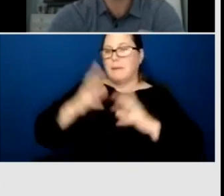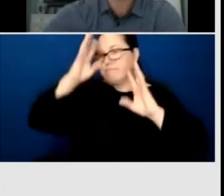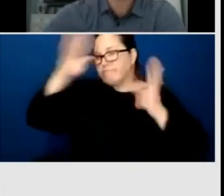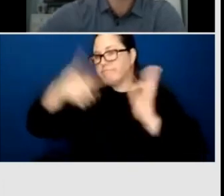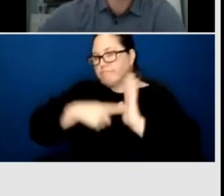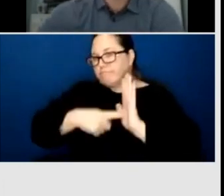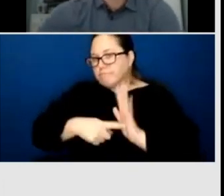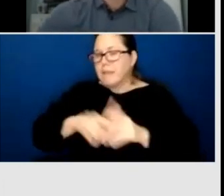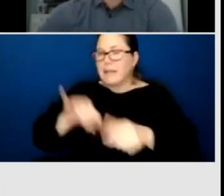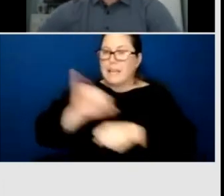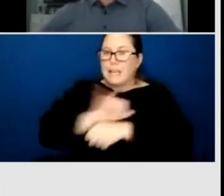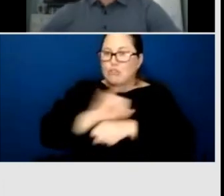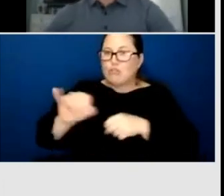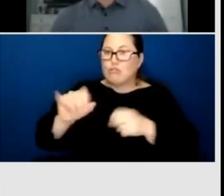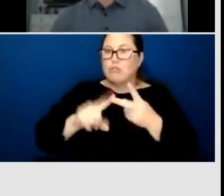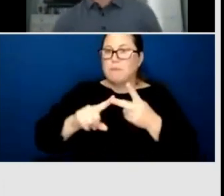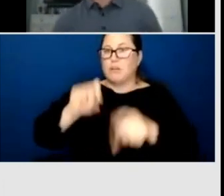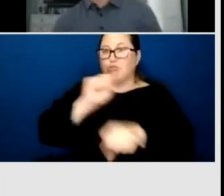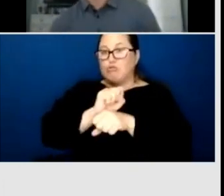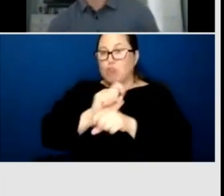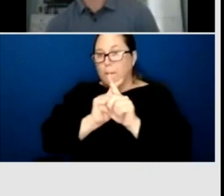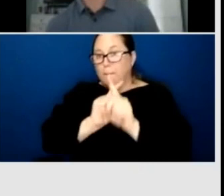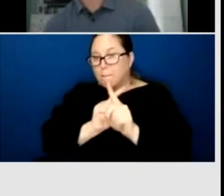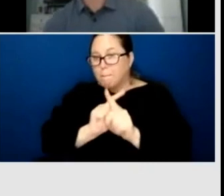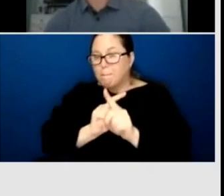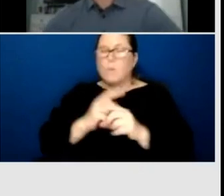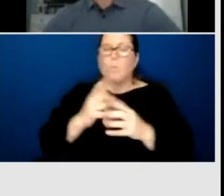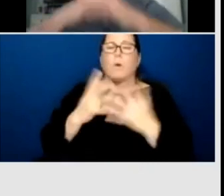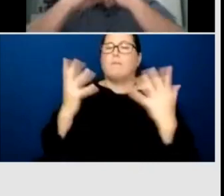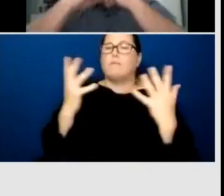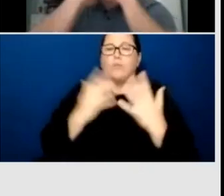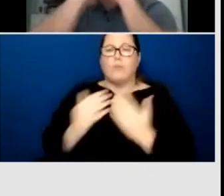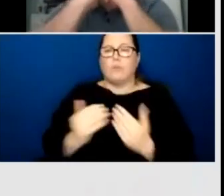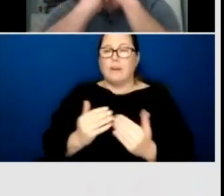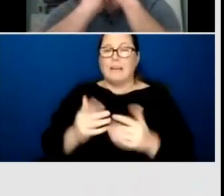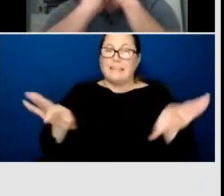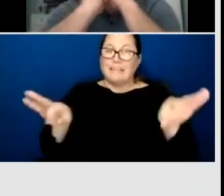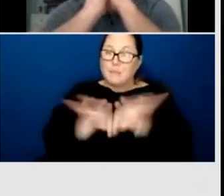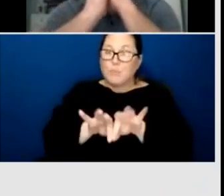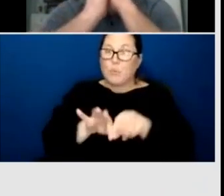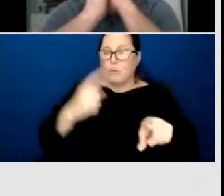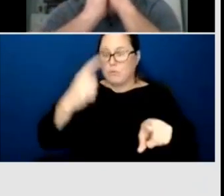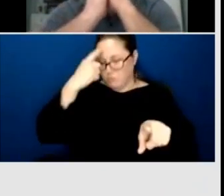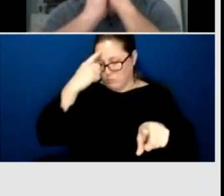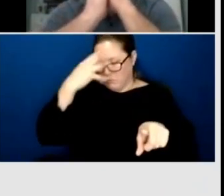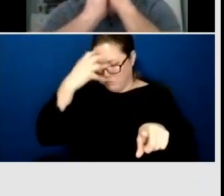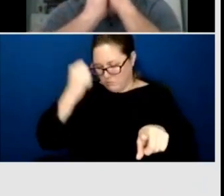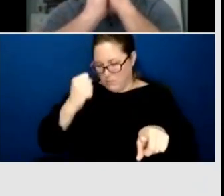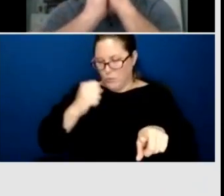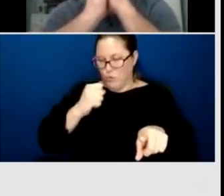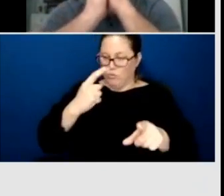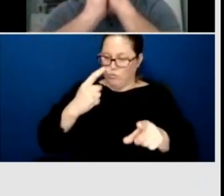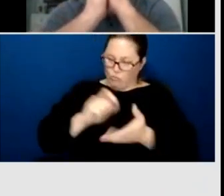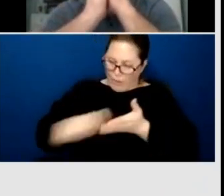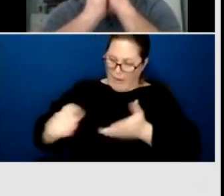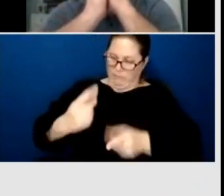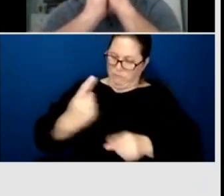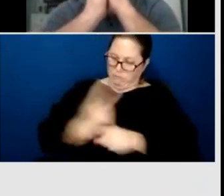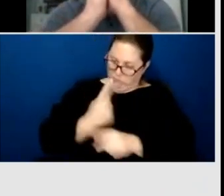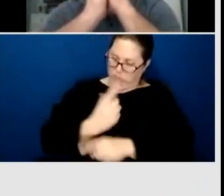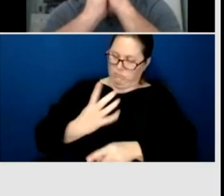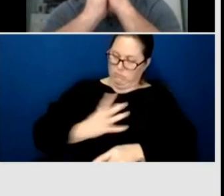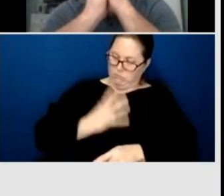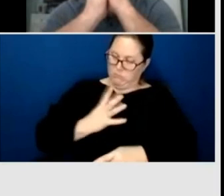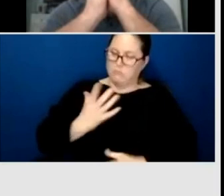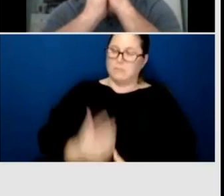shadow, a scholarship, whatever it is, that you're remembering that these little things matter. And I want to get our guest to sound off